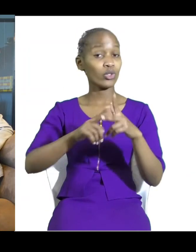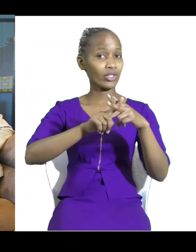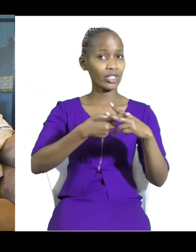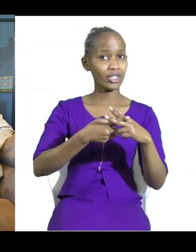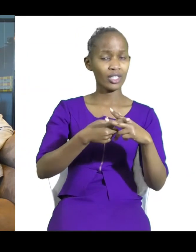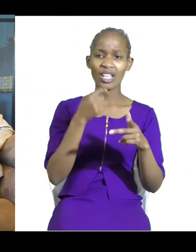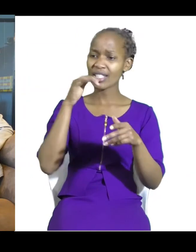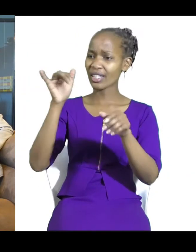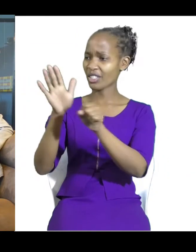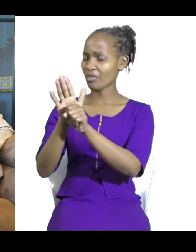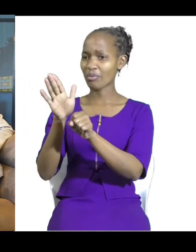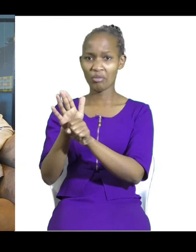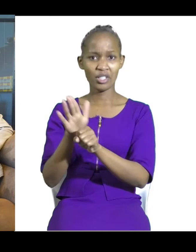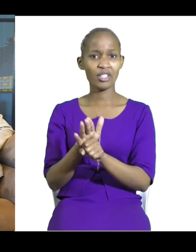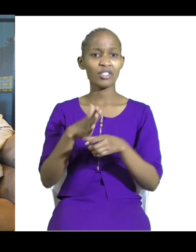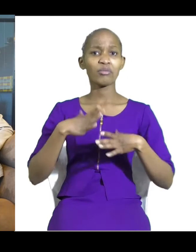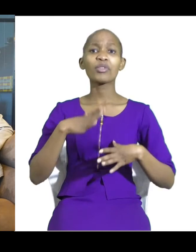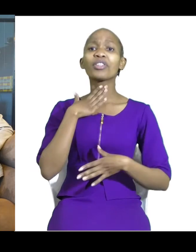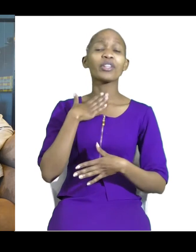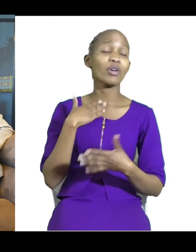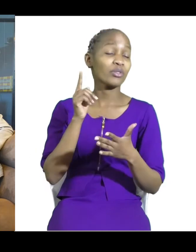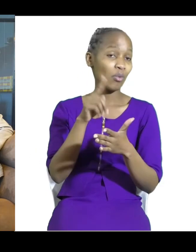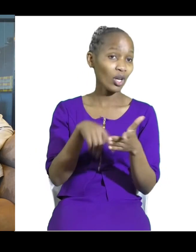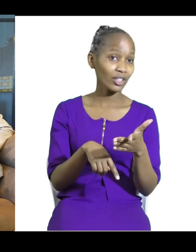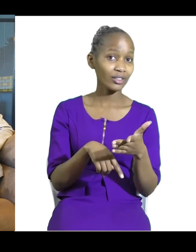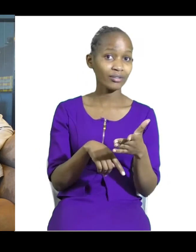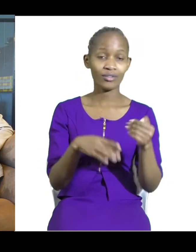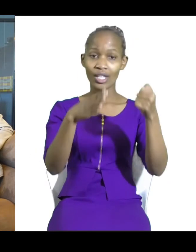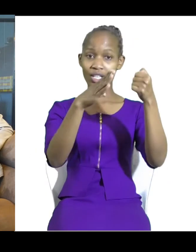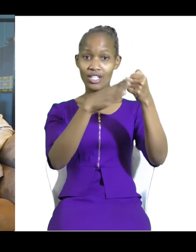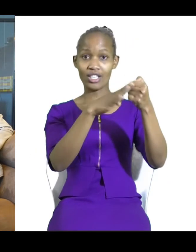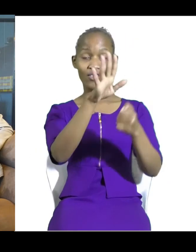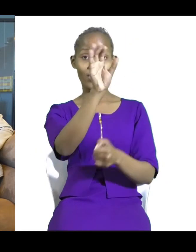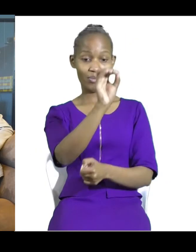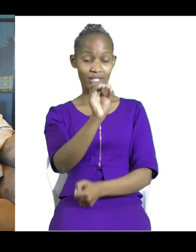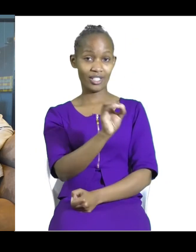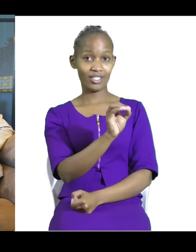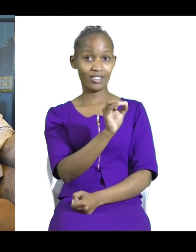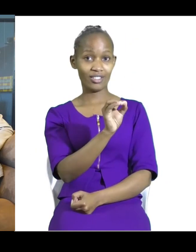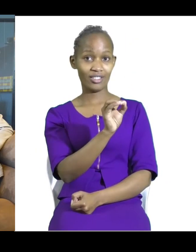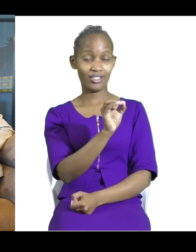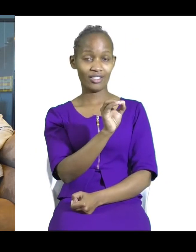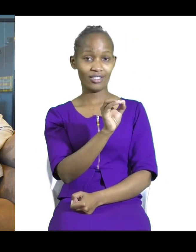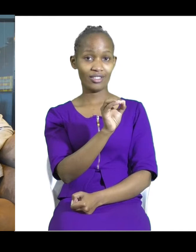say that most of them, they will do the reverse. They will start with 95% of